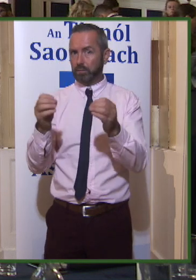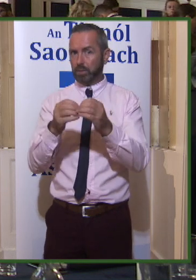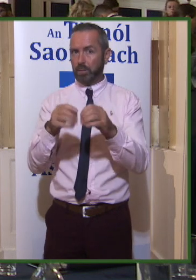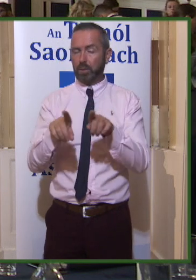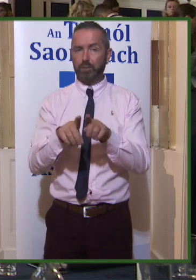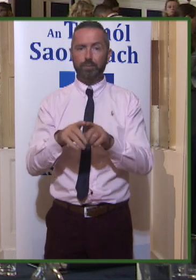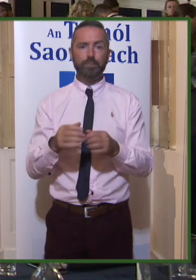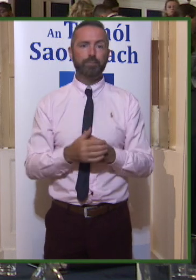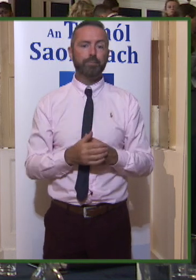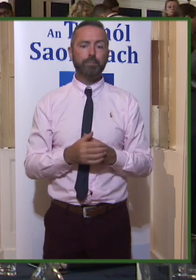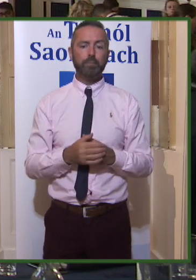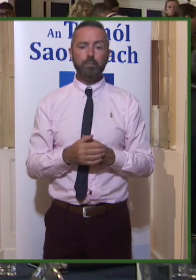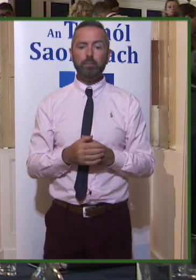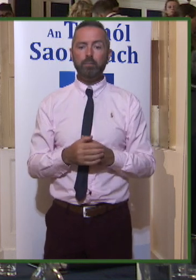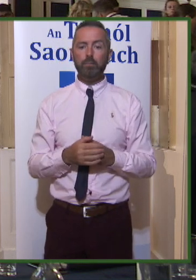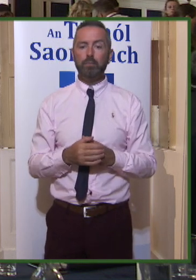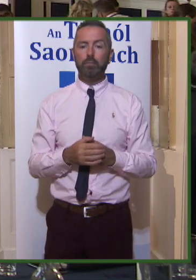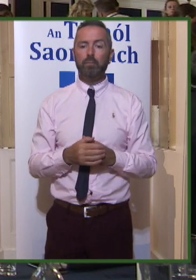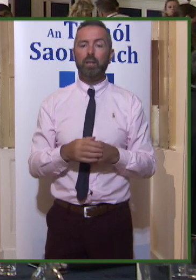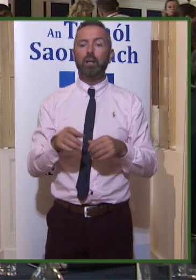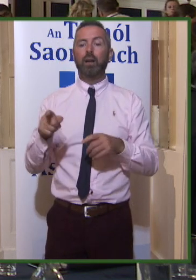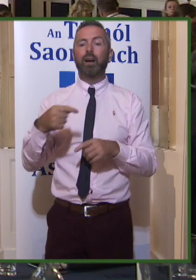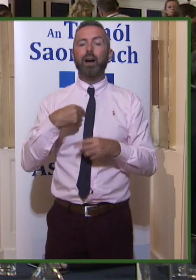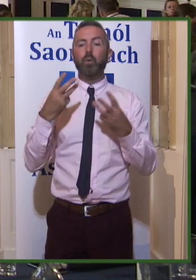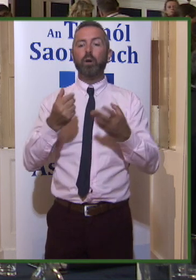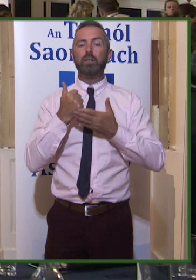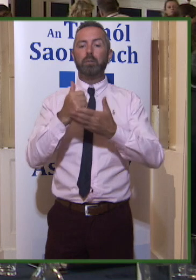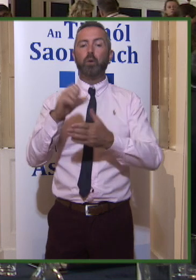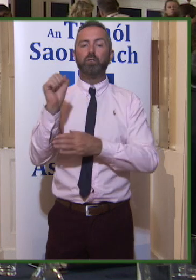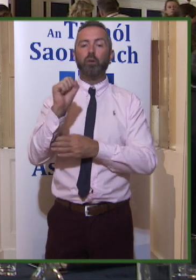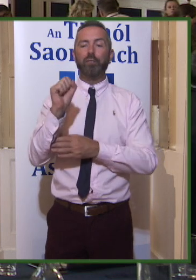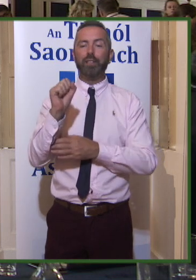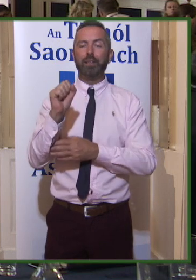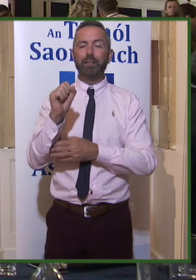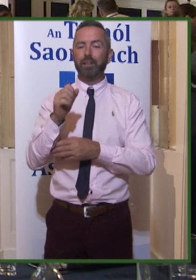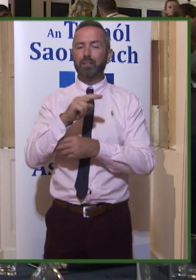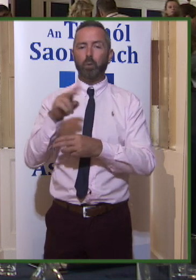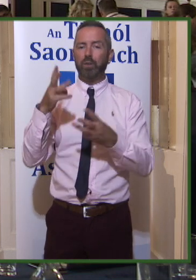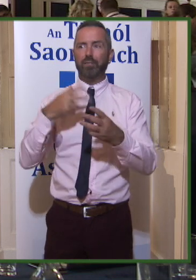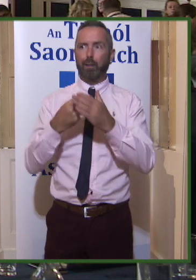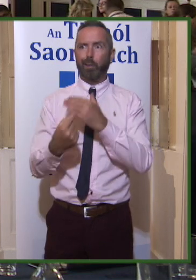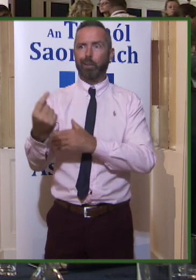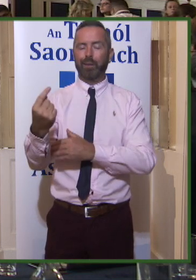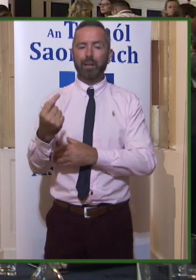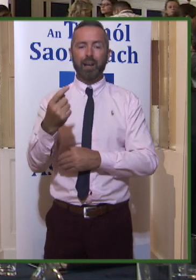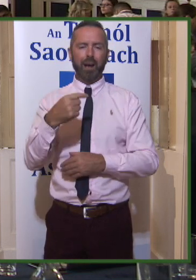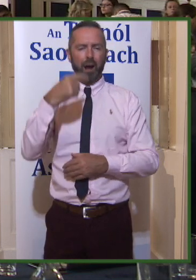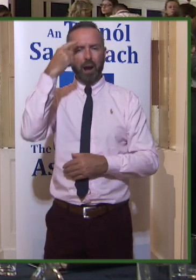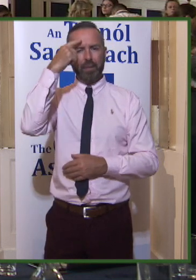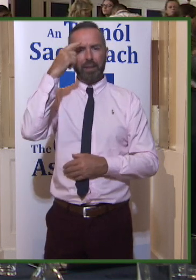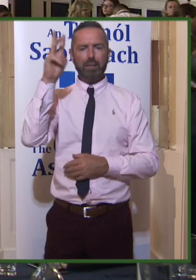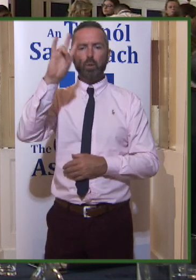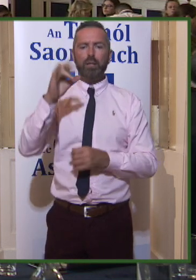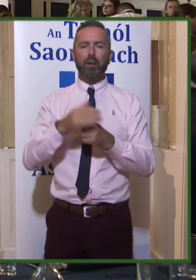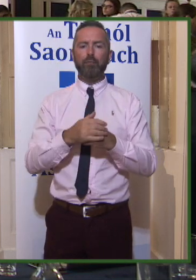mean, just in case she's feeling lonely, I'd like to support Sophie, I think it was, here at this table. I think it's a question of definition. If